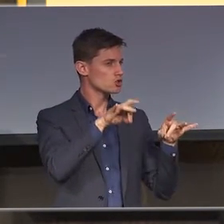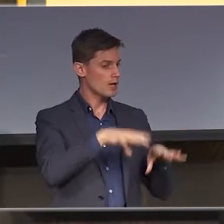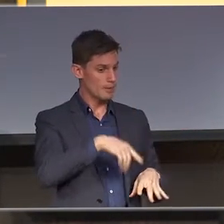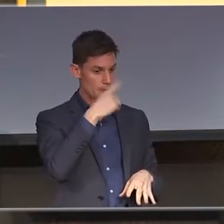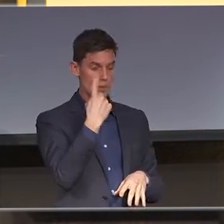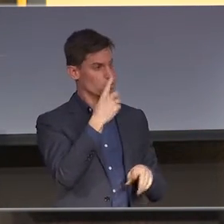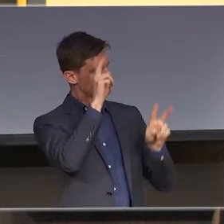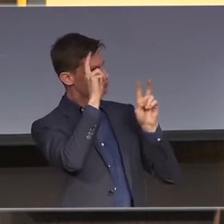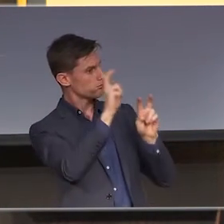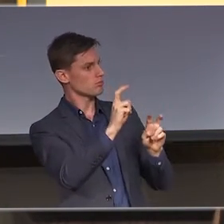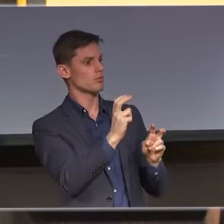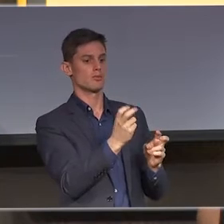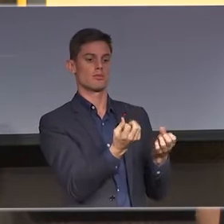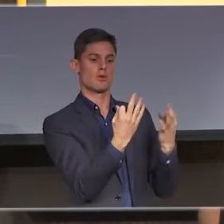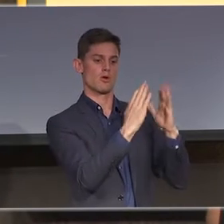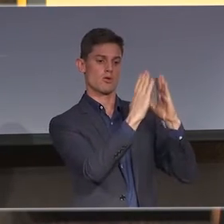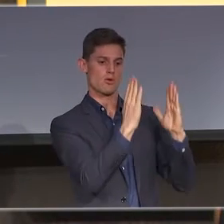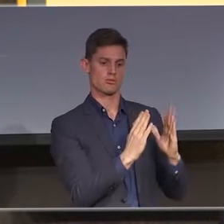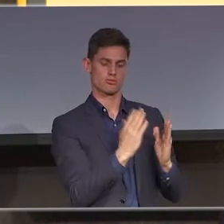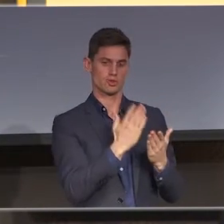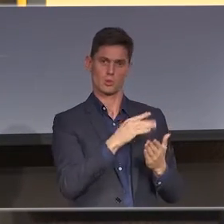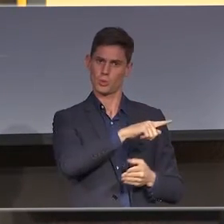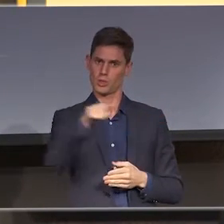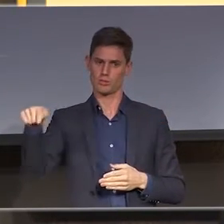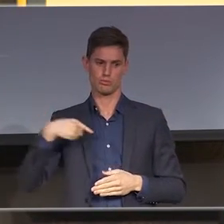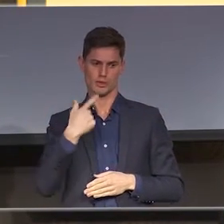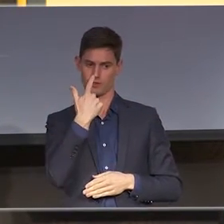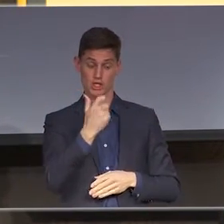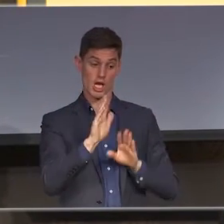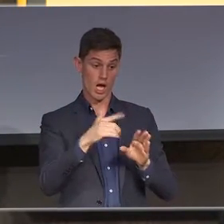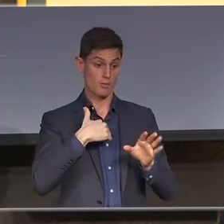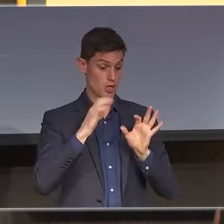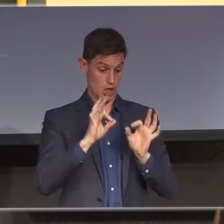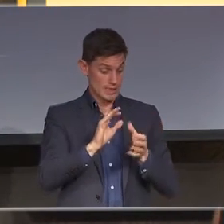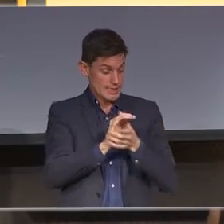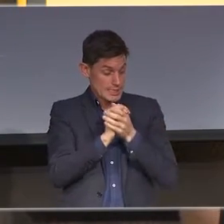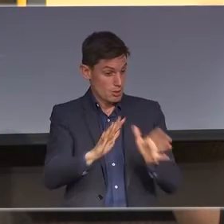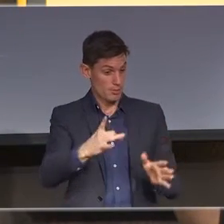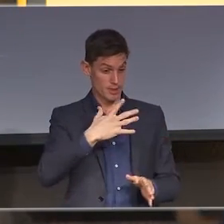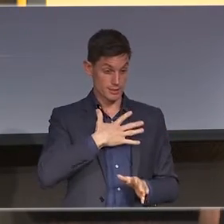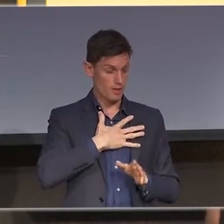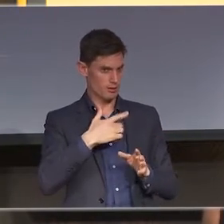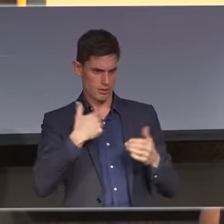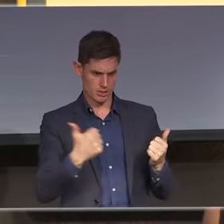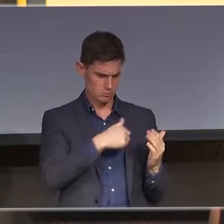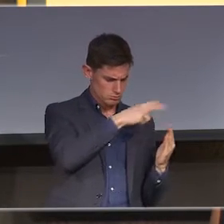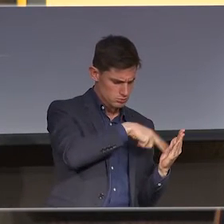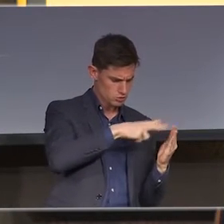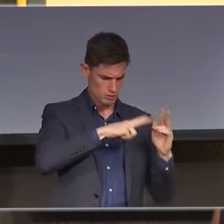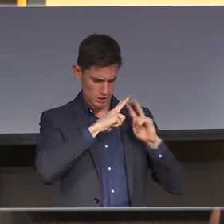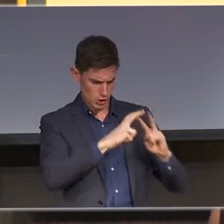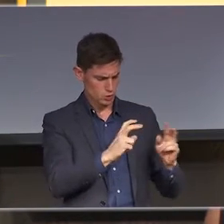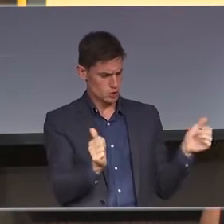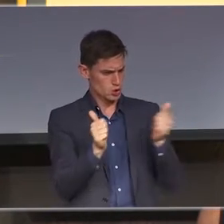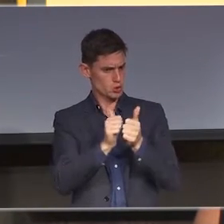could be defined as homeless today. And while I'm far from being an expert, I had to do a lot of reading and research for today's